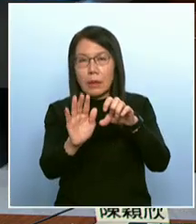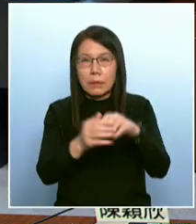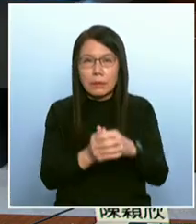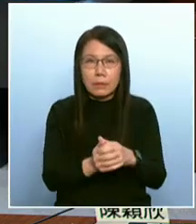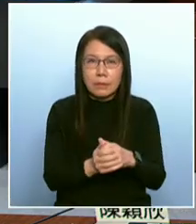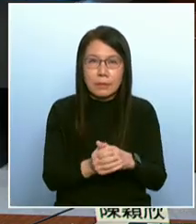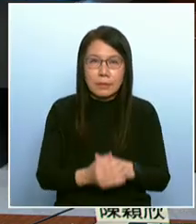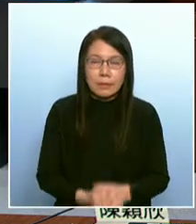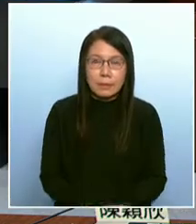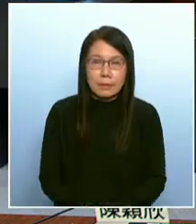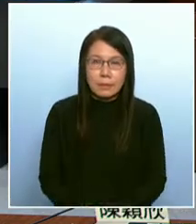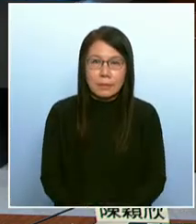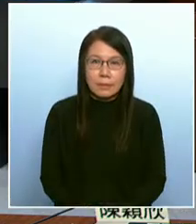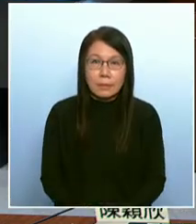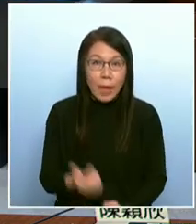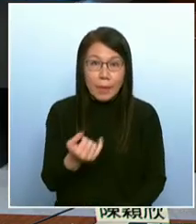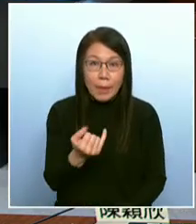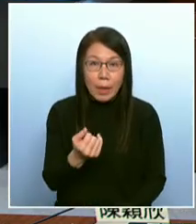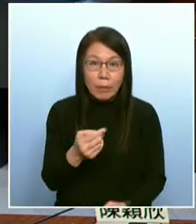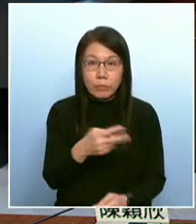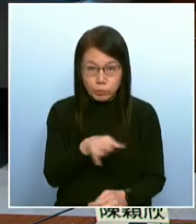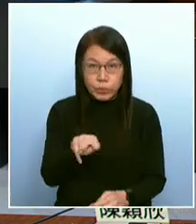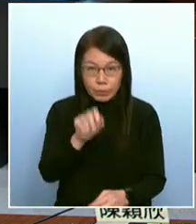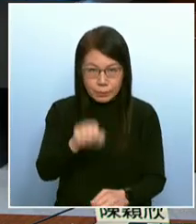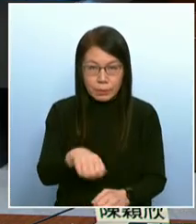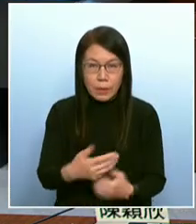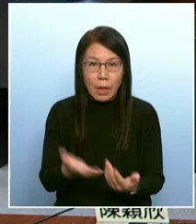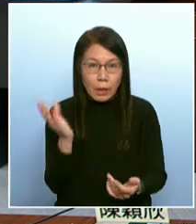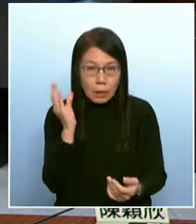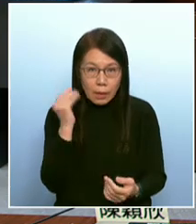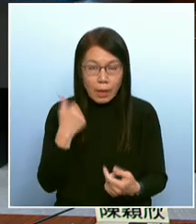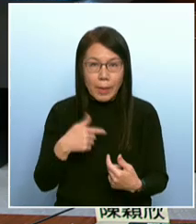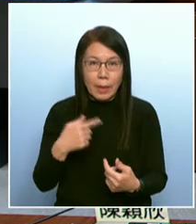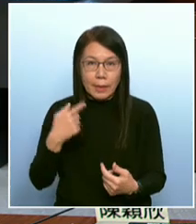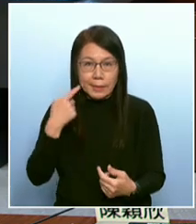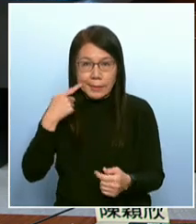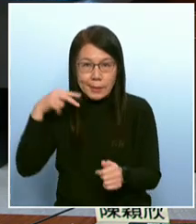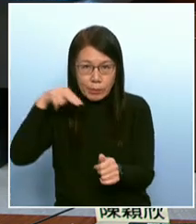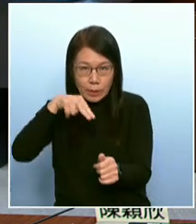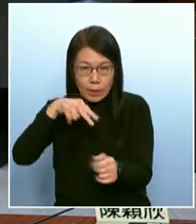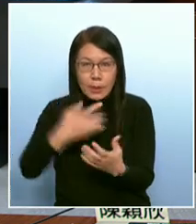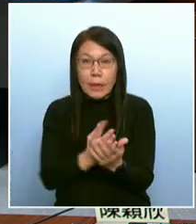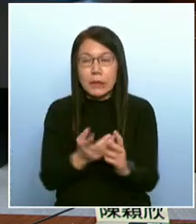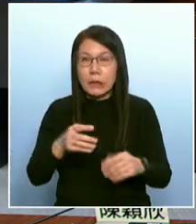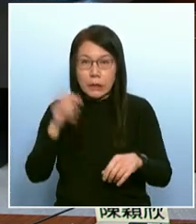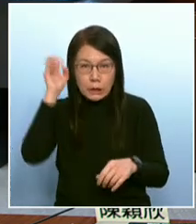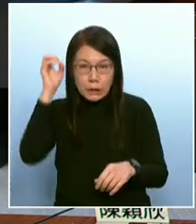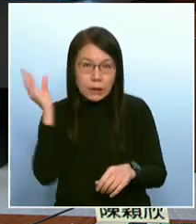can see that the chalk is within the boundary of the mark. I think there